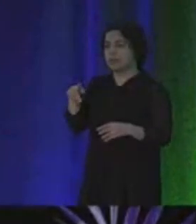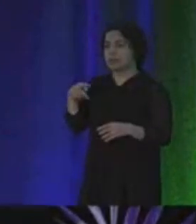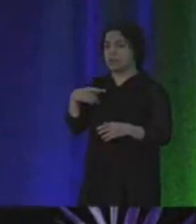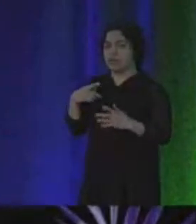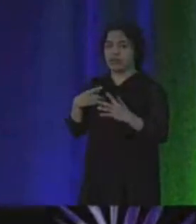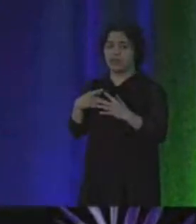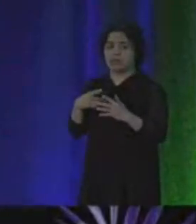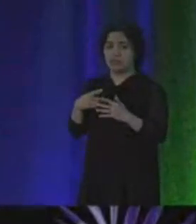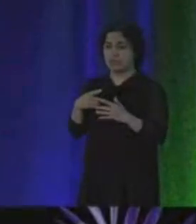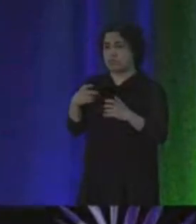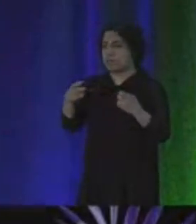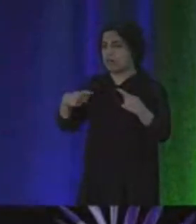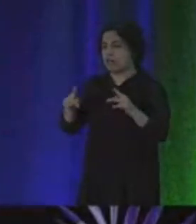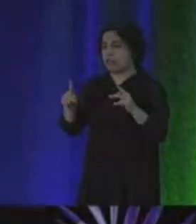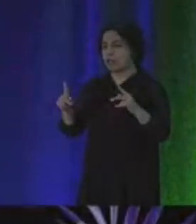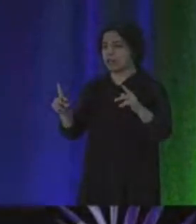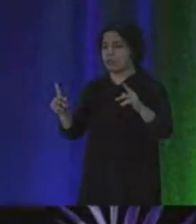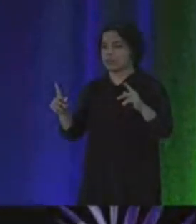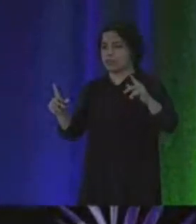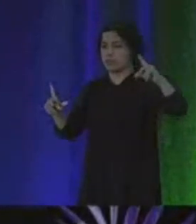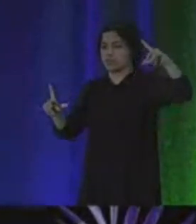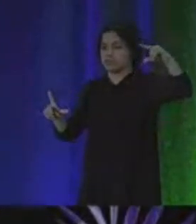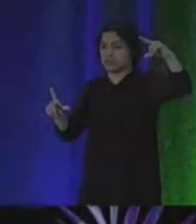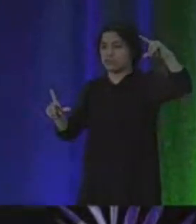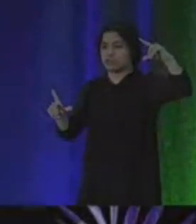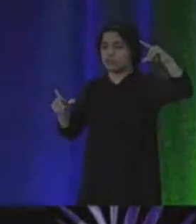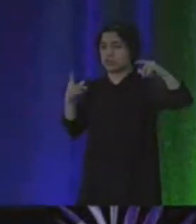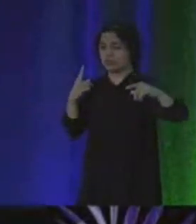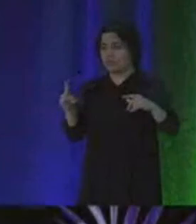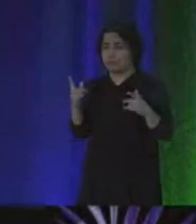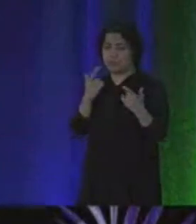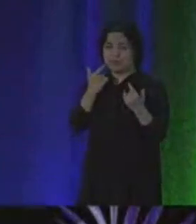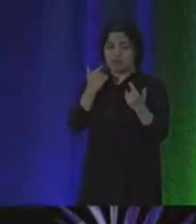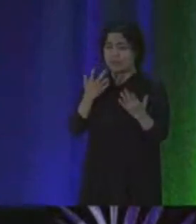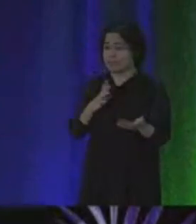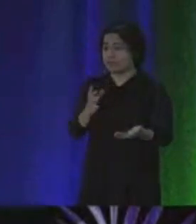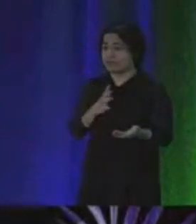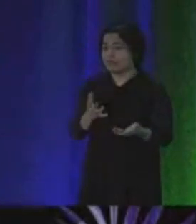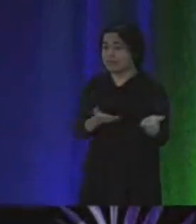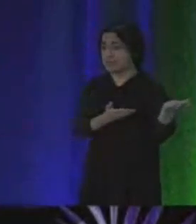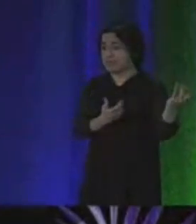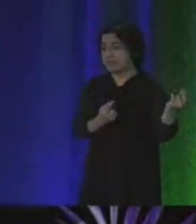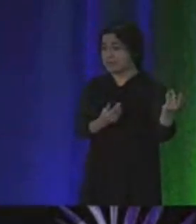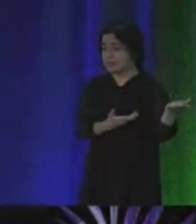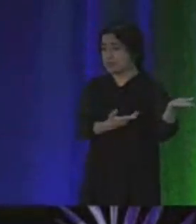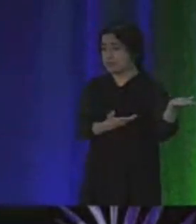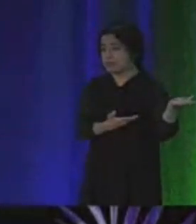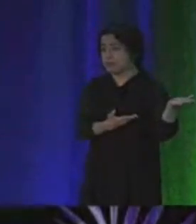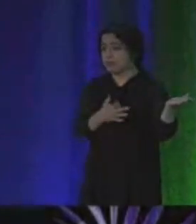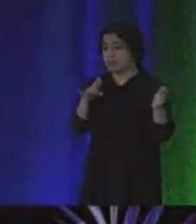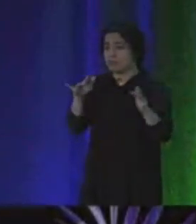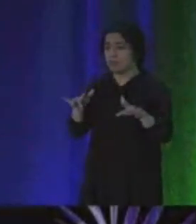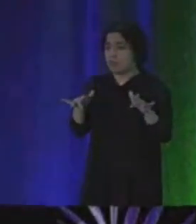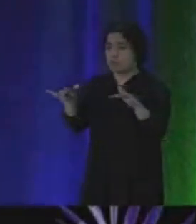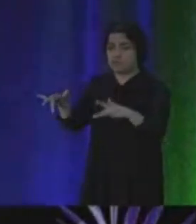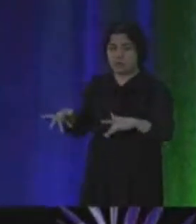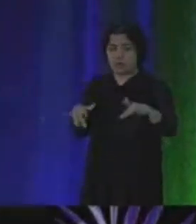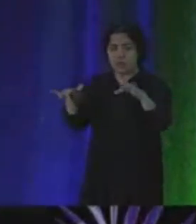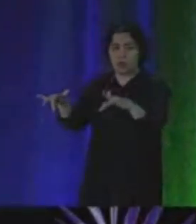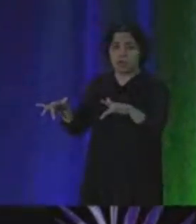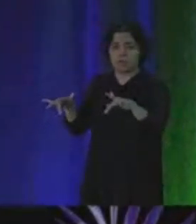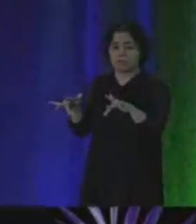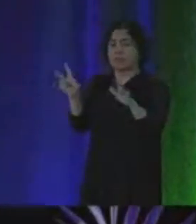But what you can do is you just hit record here, right? And then I'll go down. I have this get busy